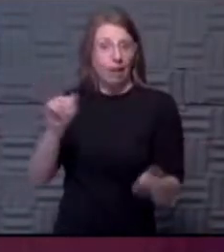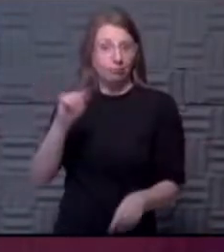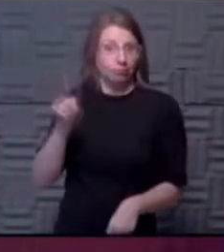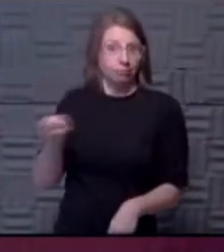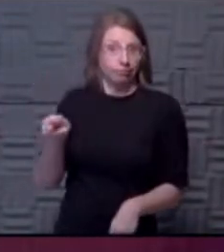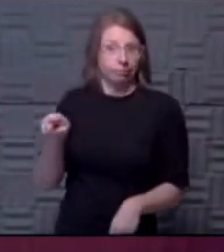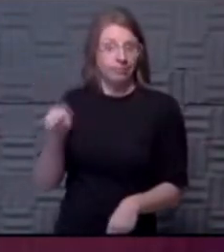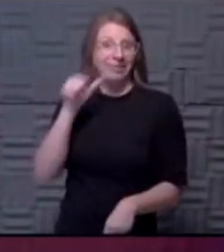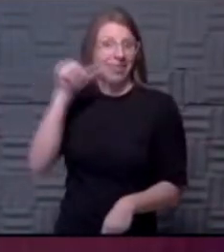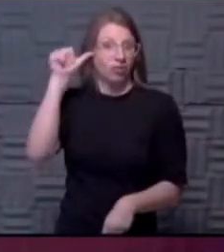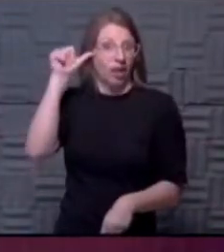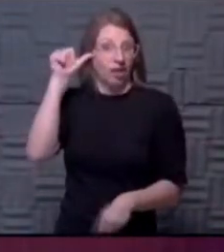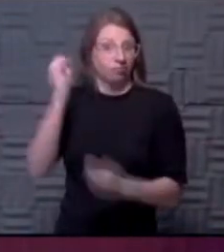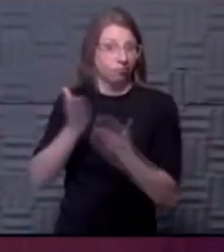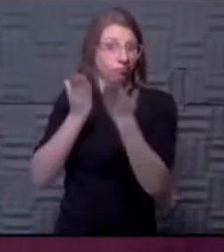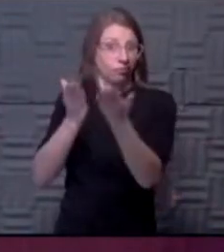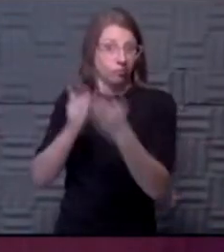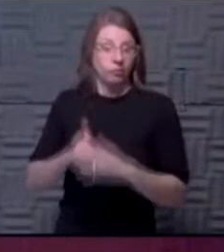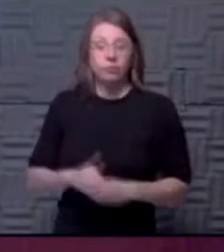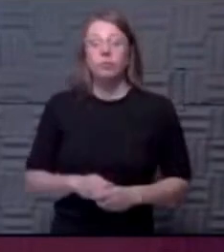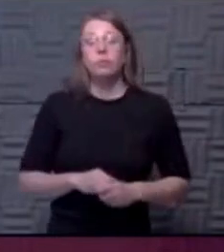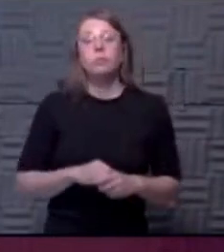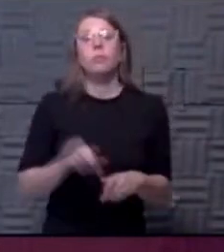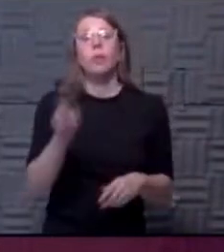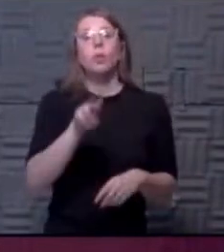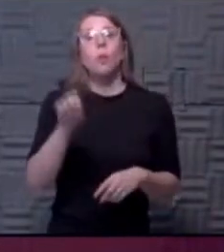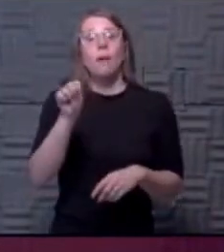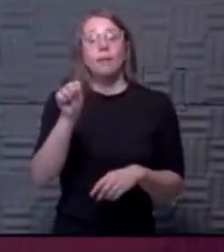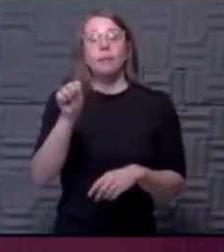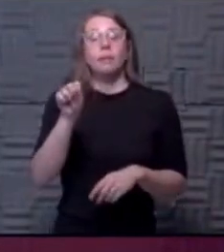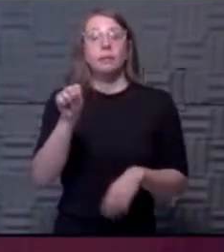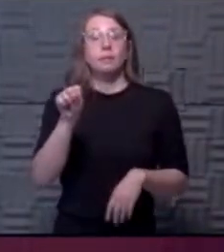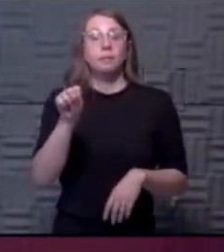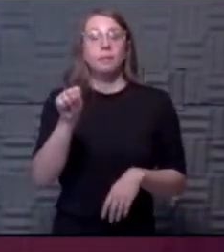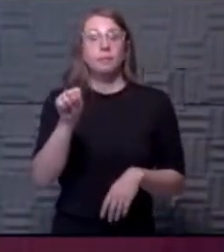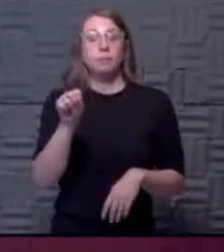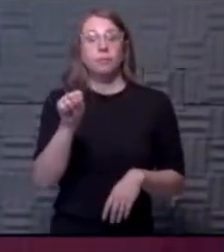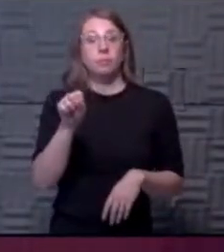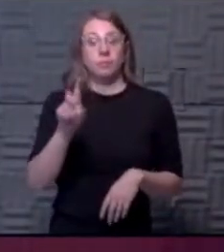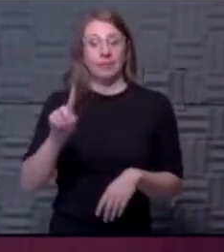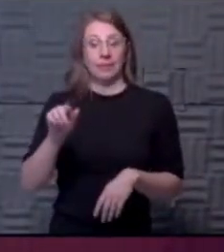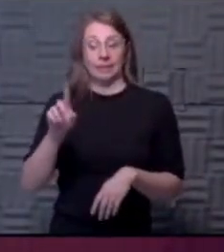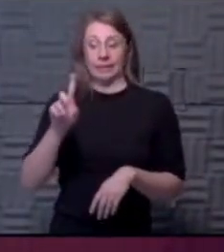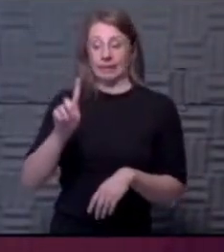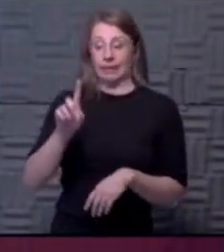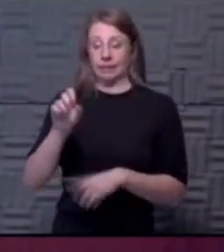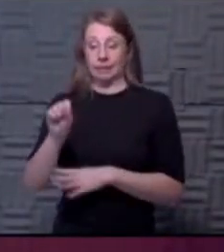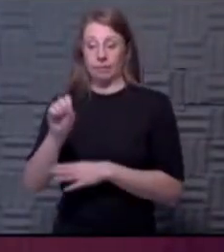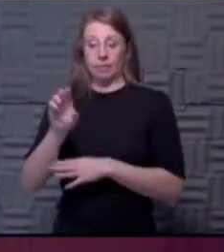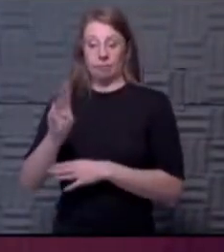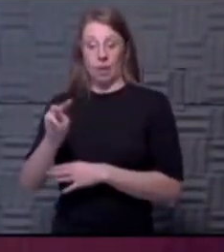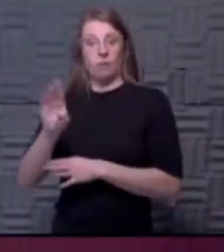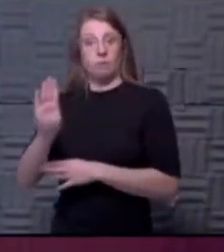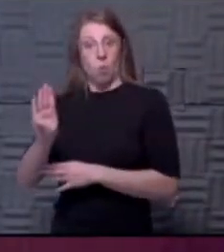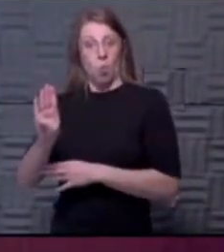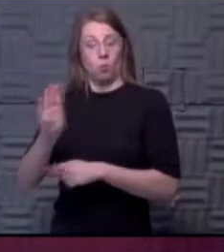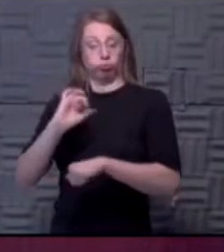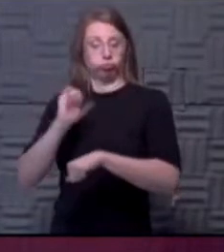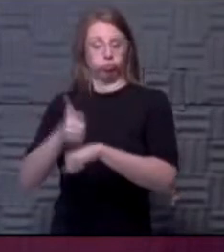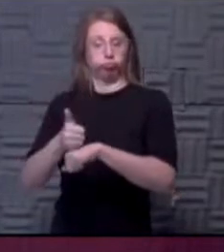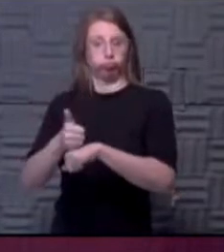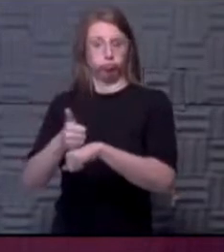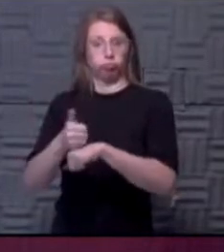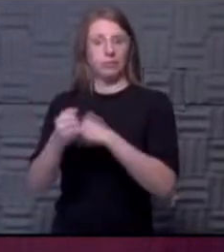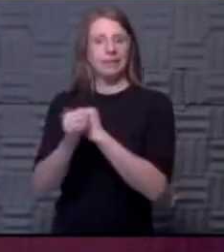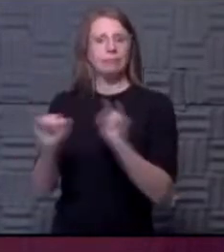AstraZeneca yesterday. So in the United States, the Data Safety Monitoring Board has actually been established. It's